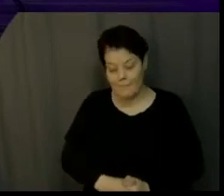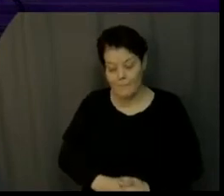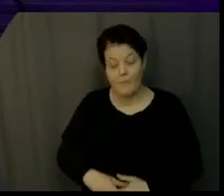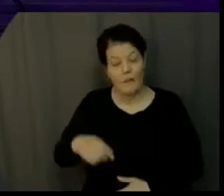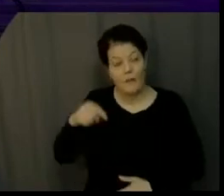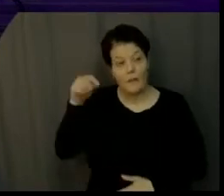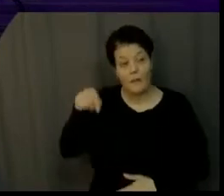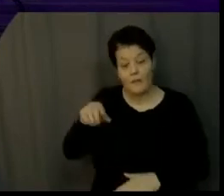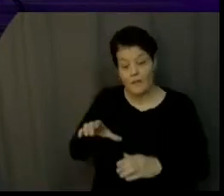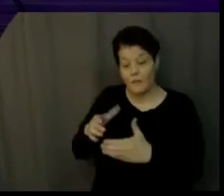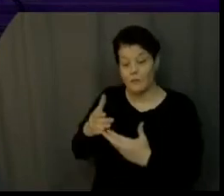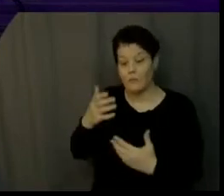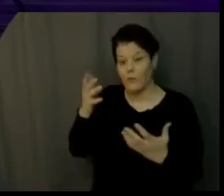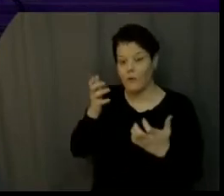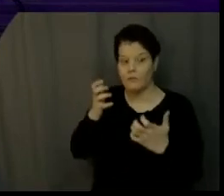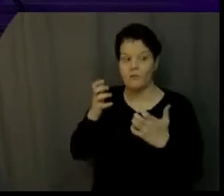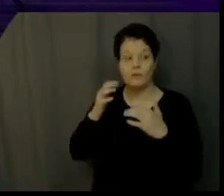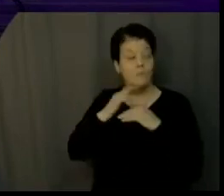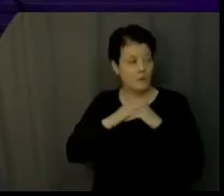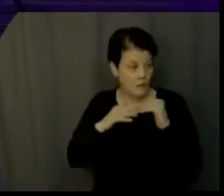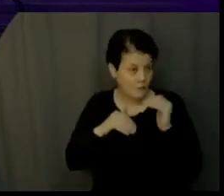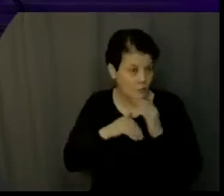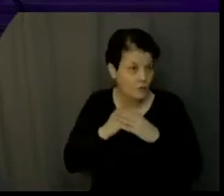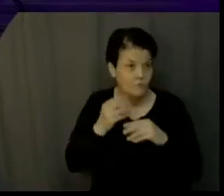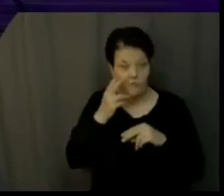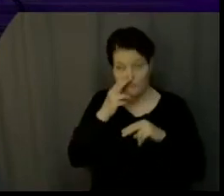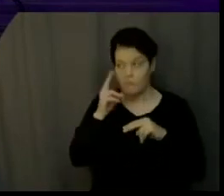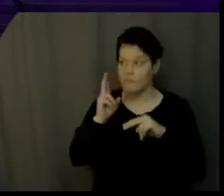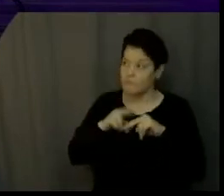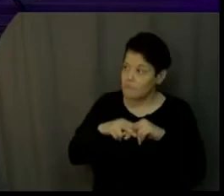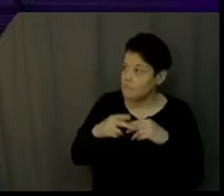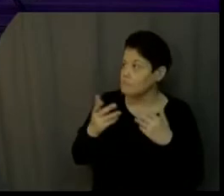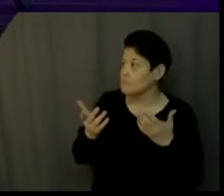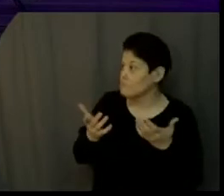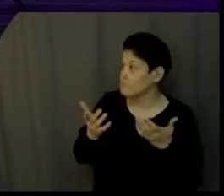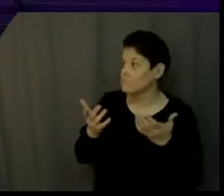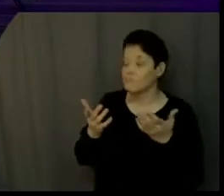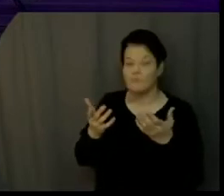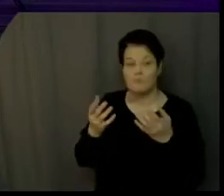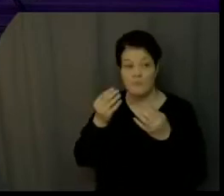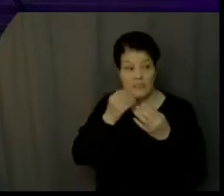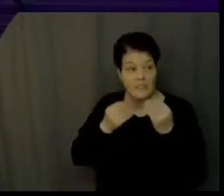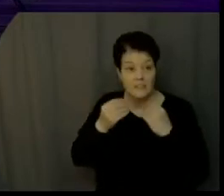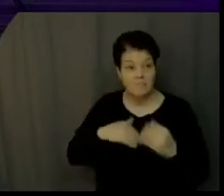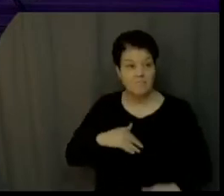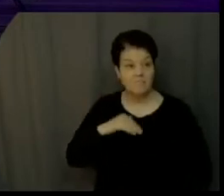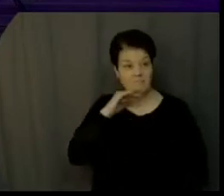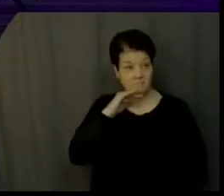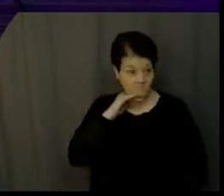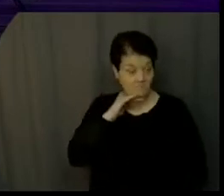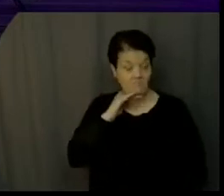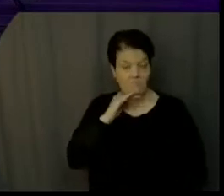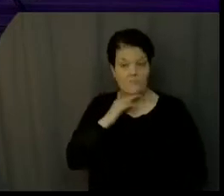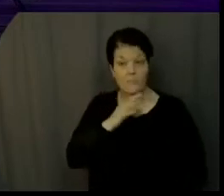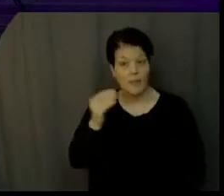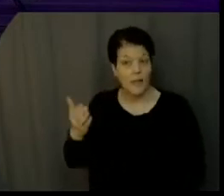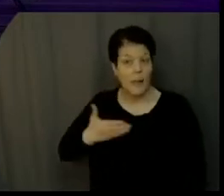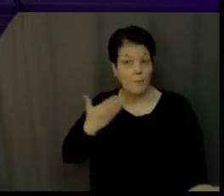comfortable, they're entertained, that they're well fed, and that they're happy.